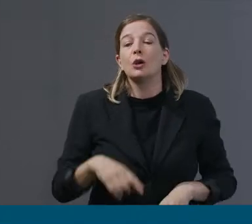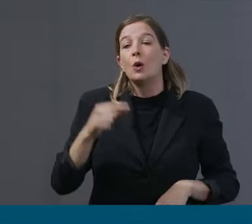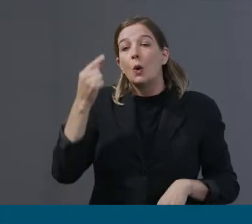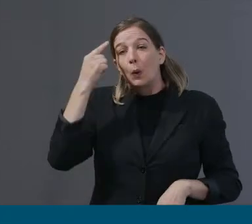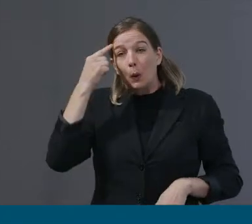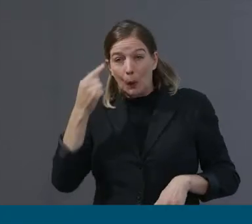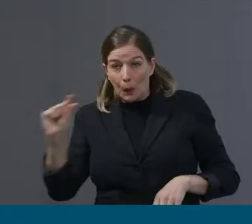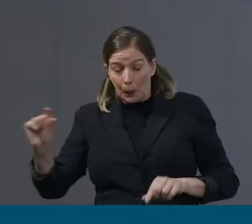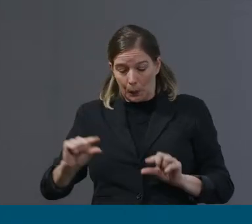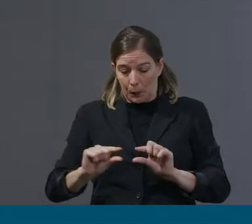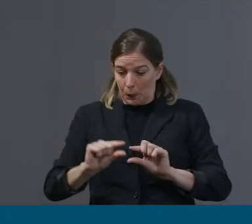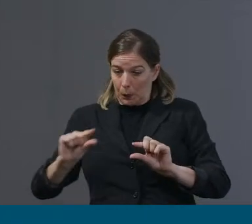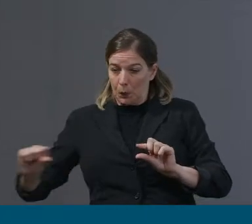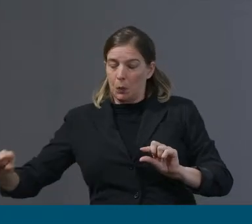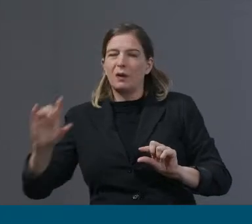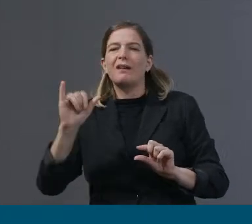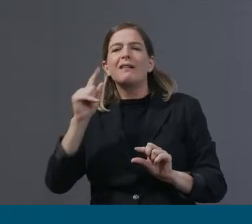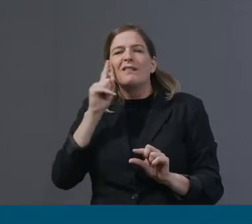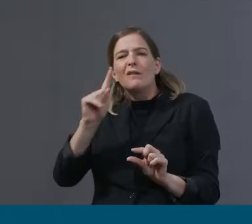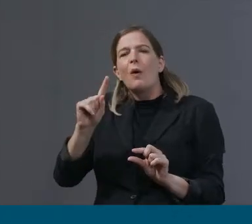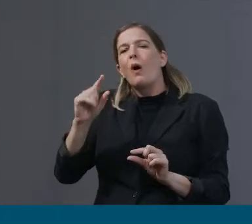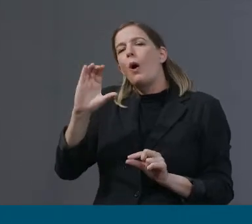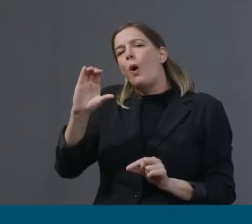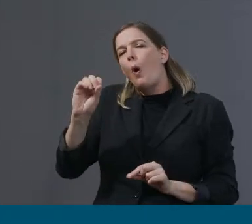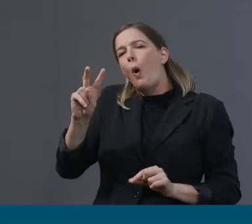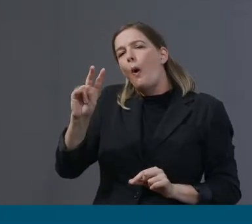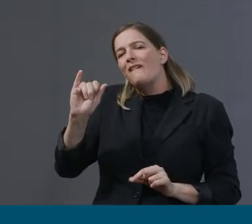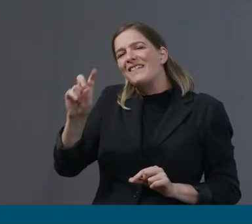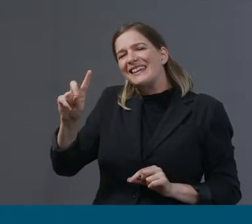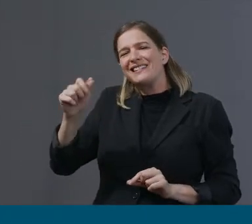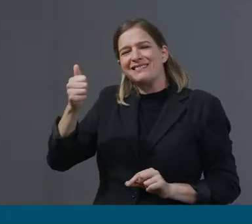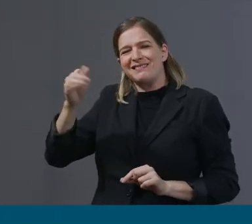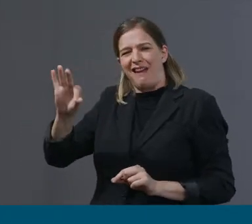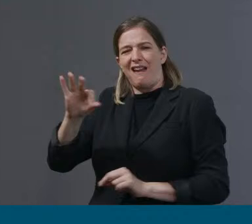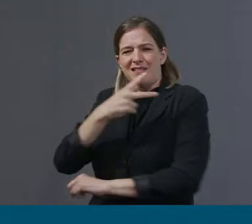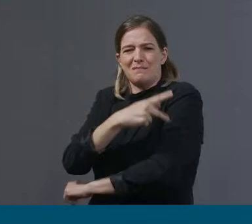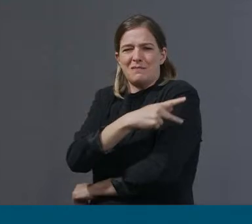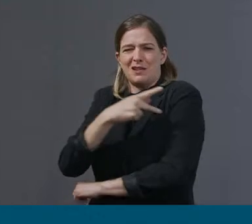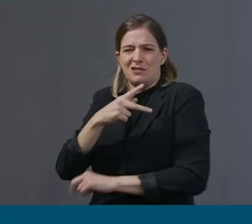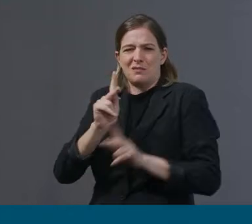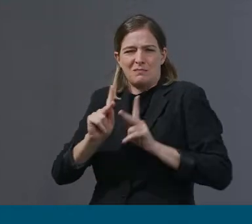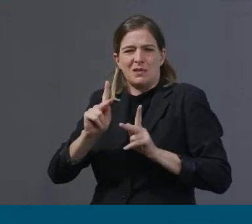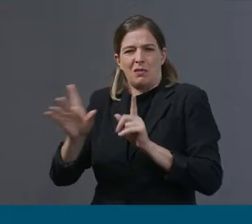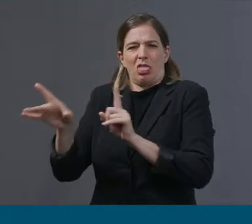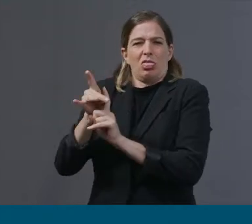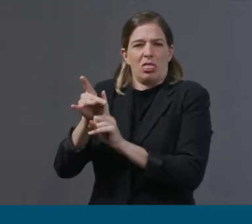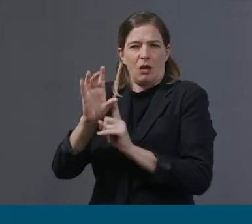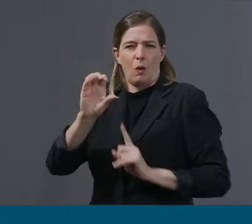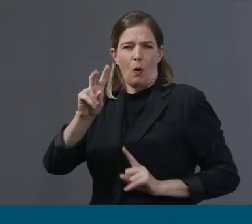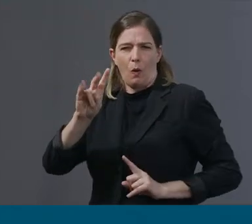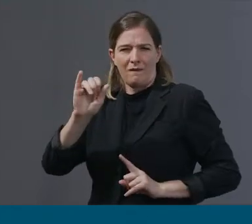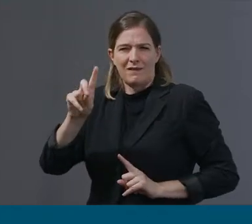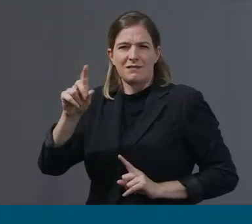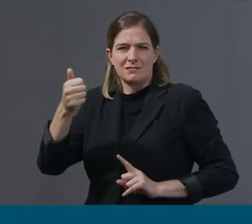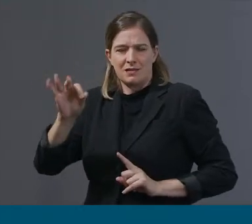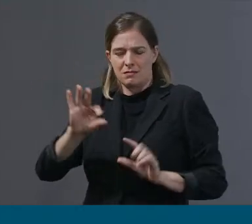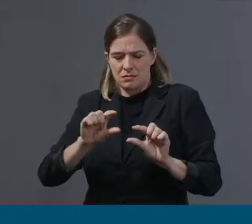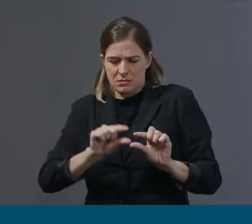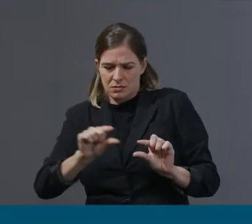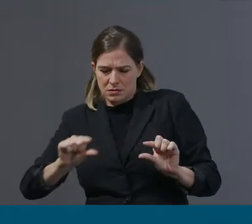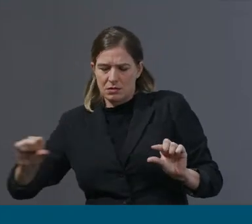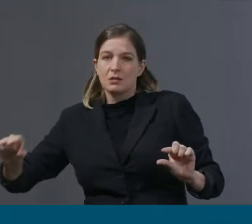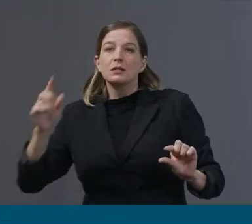inpatient beds used for COVID-19 patients overlaid across it. You can see also that there